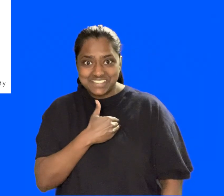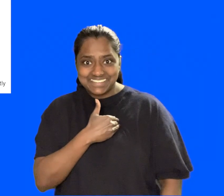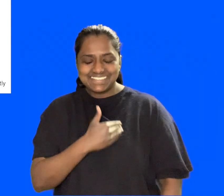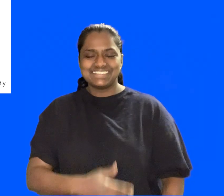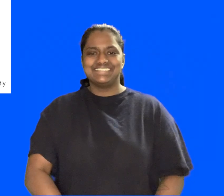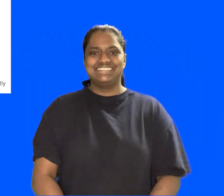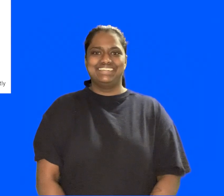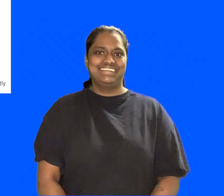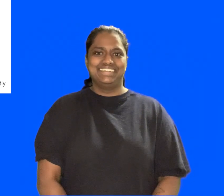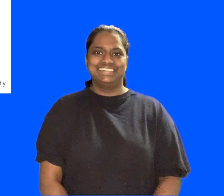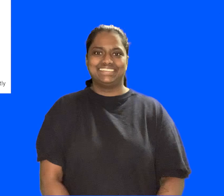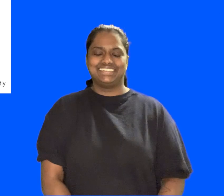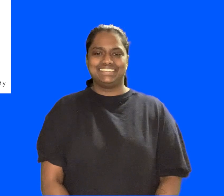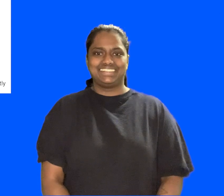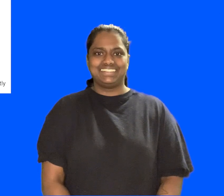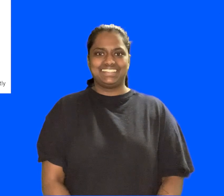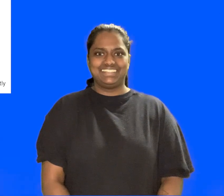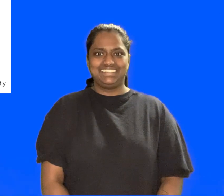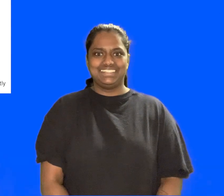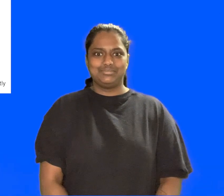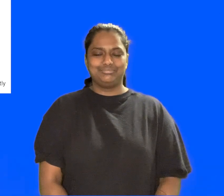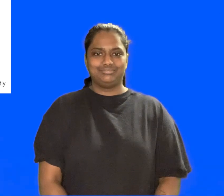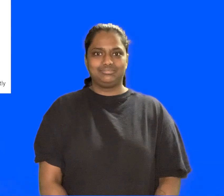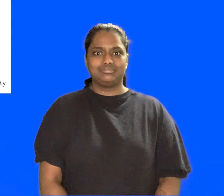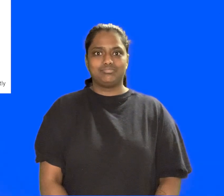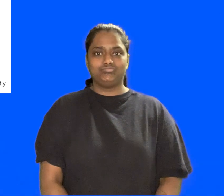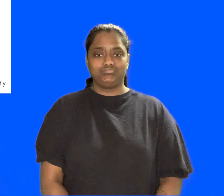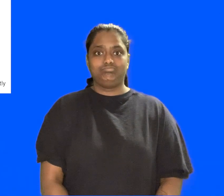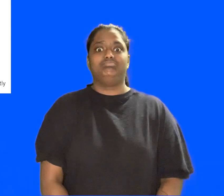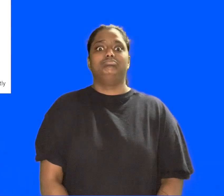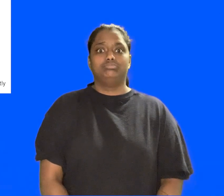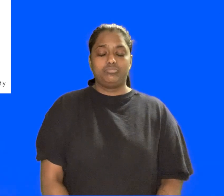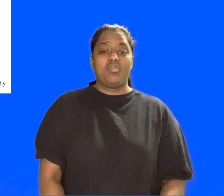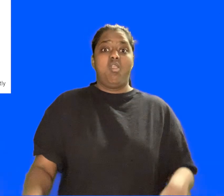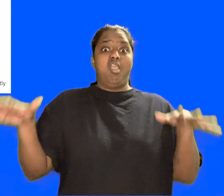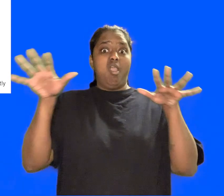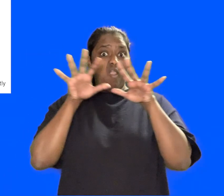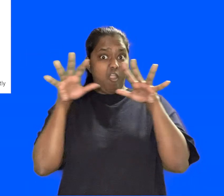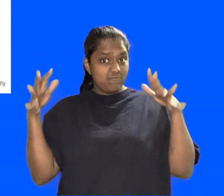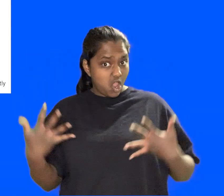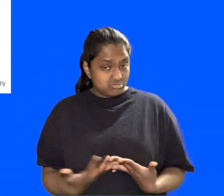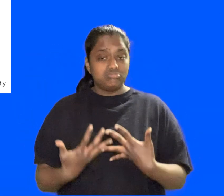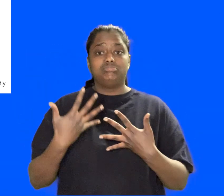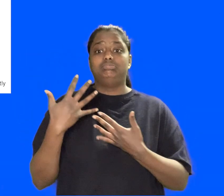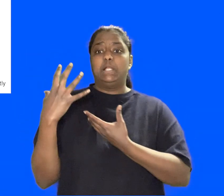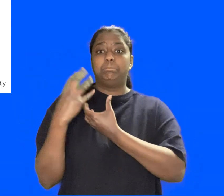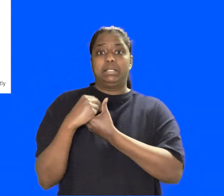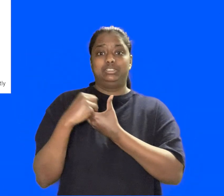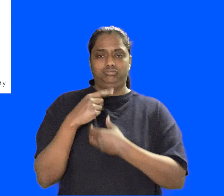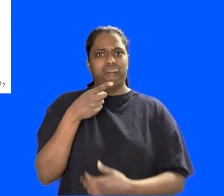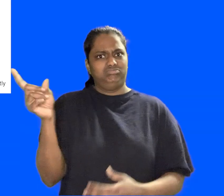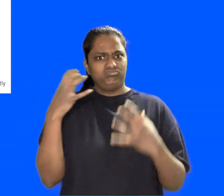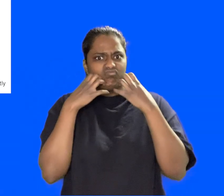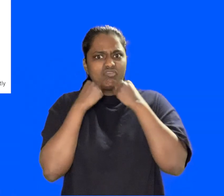overall, participants really valued the flexibility and options in terms of how to engage with the features. So